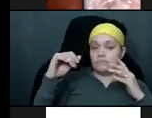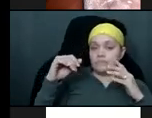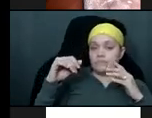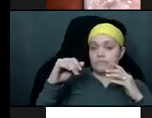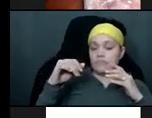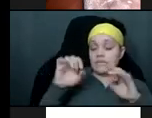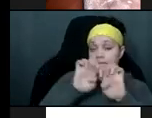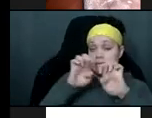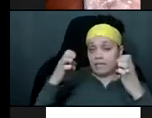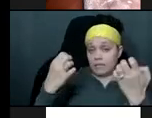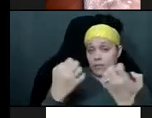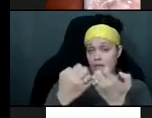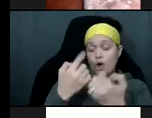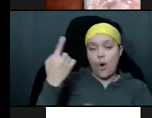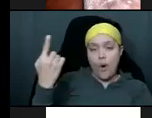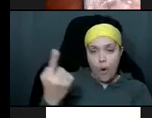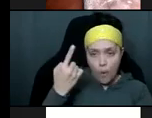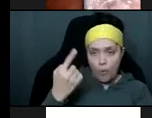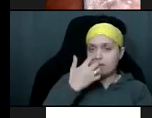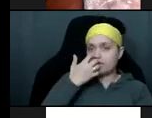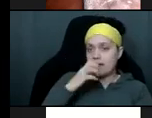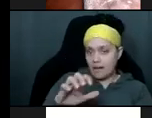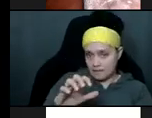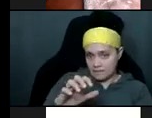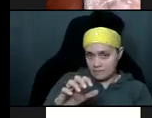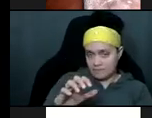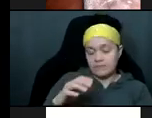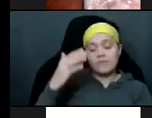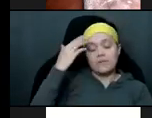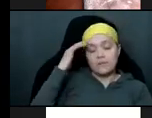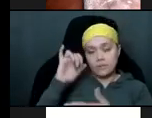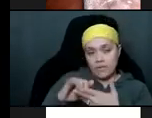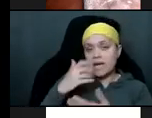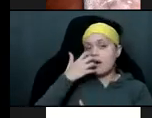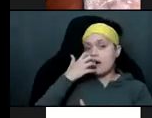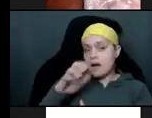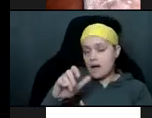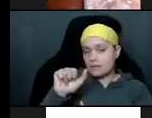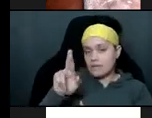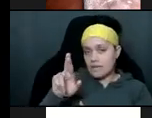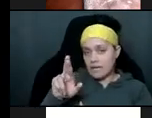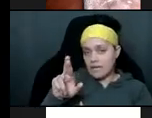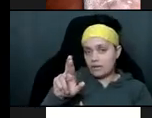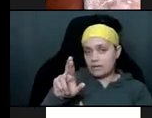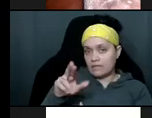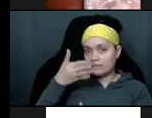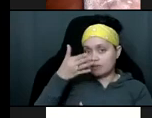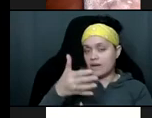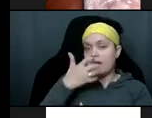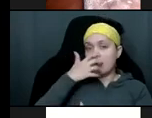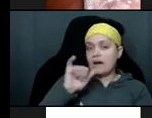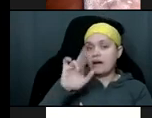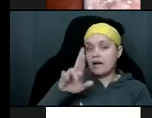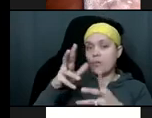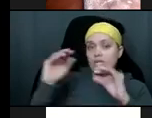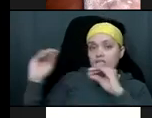The equator, always hot. Okay, we know that. Hot air is volatile. Hot air wants to